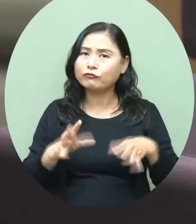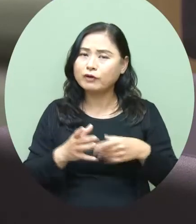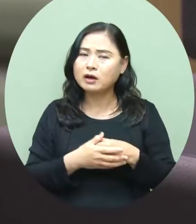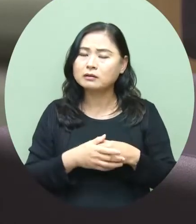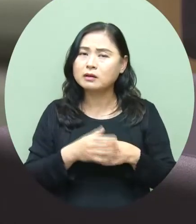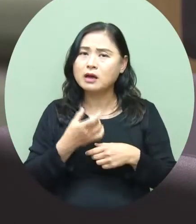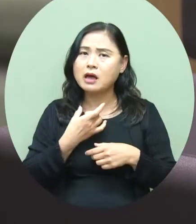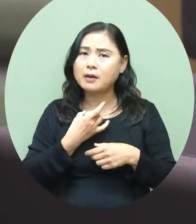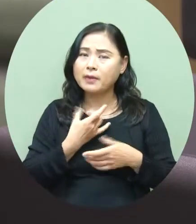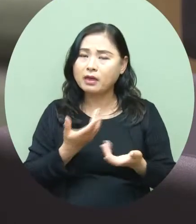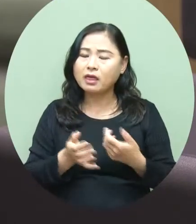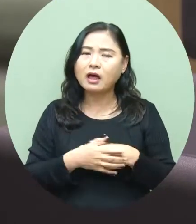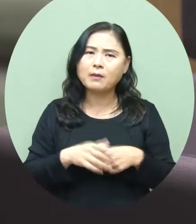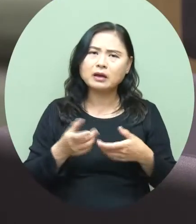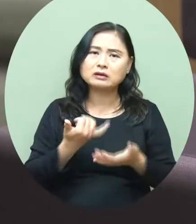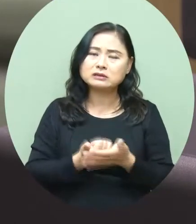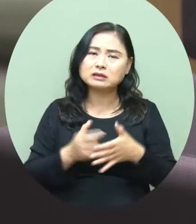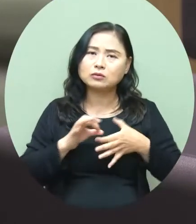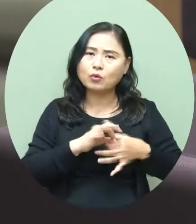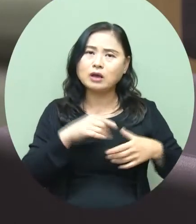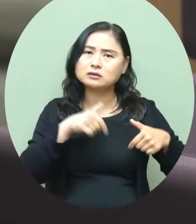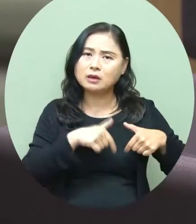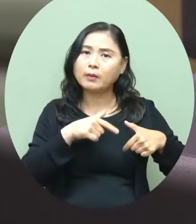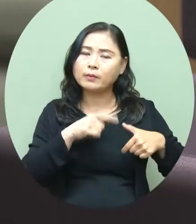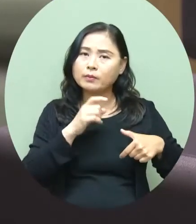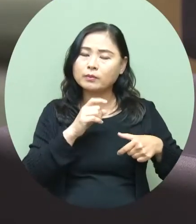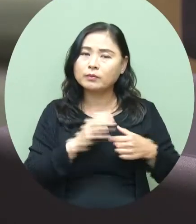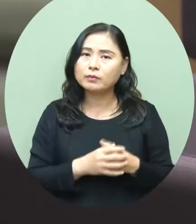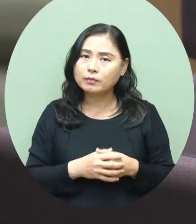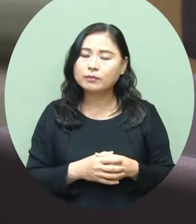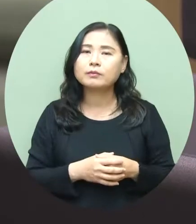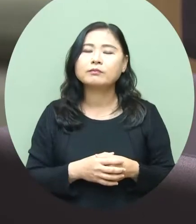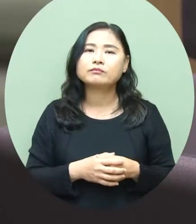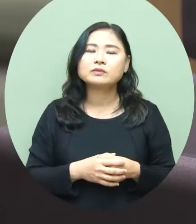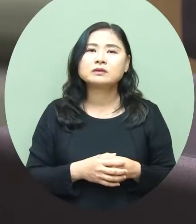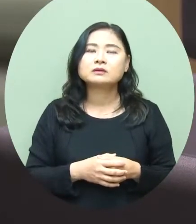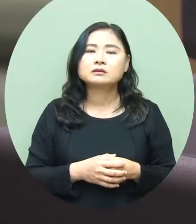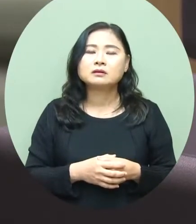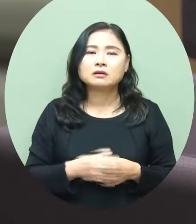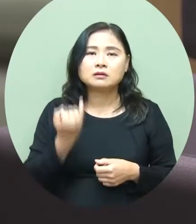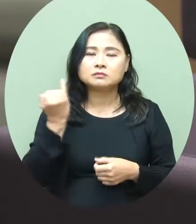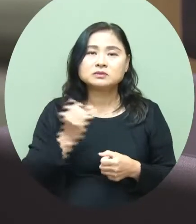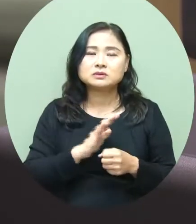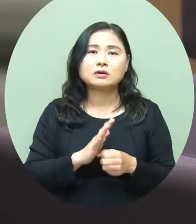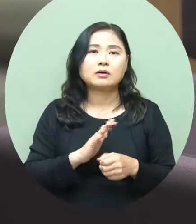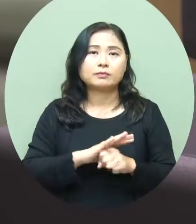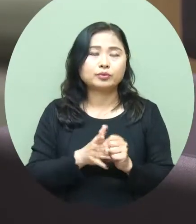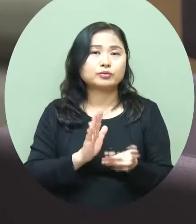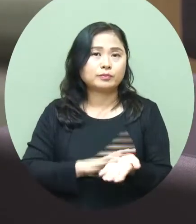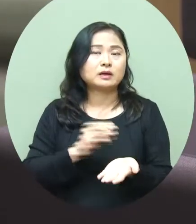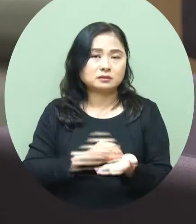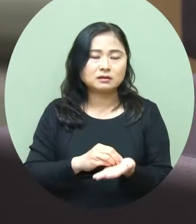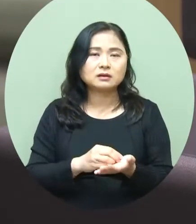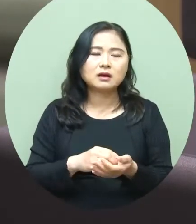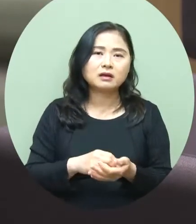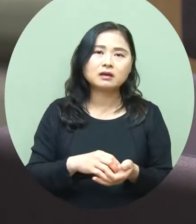myopericarditis. Has he recovered from that? So has it to do with that case? Because it seems that he had the disease quite some time ago, and then you don't know